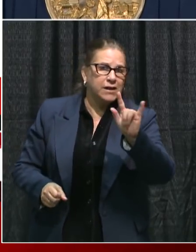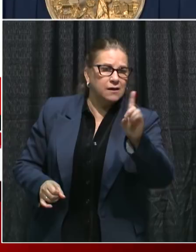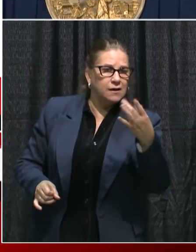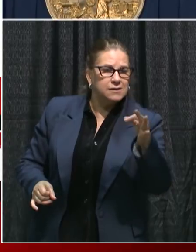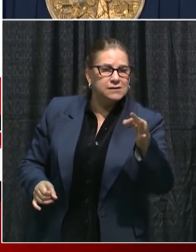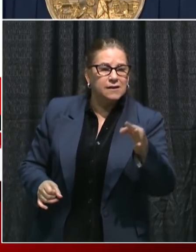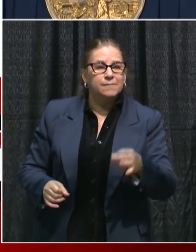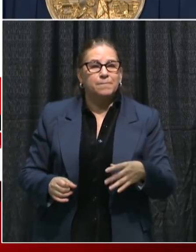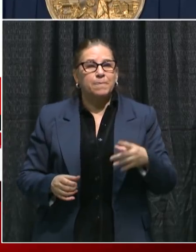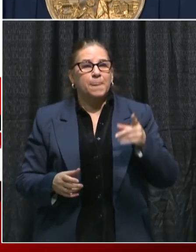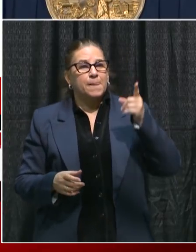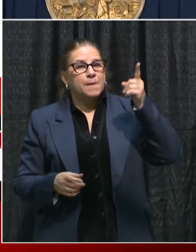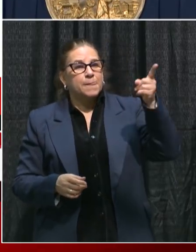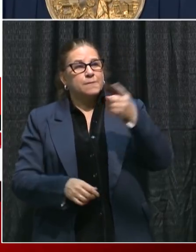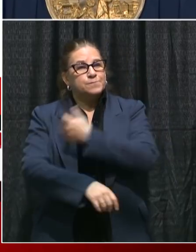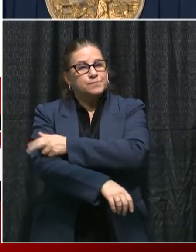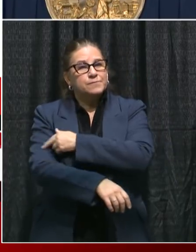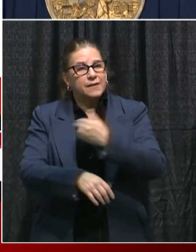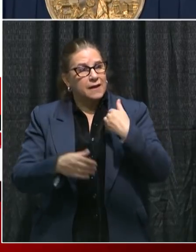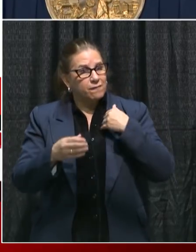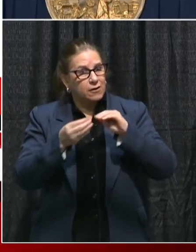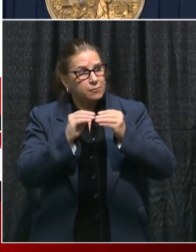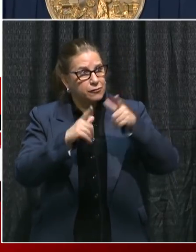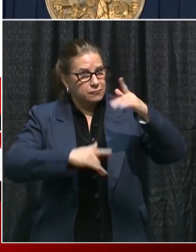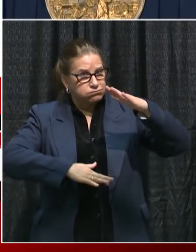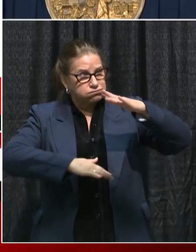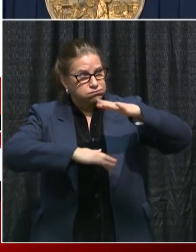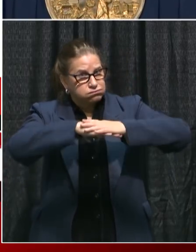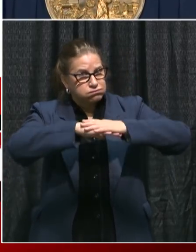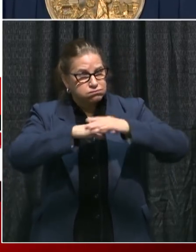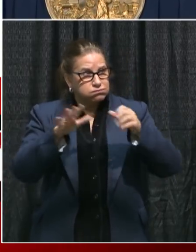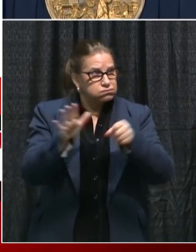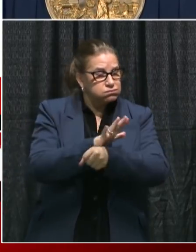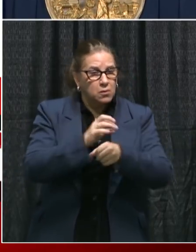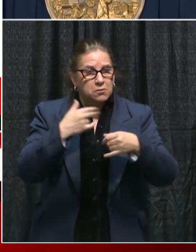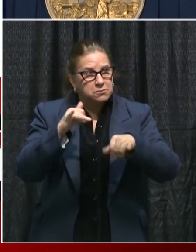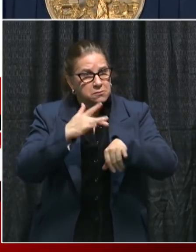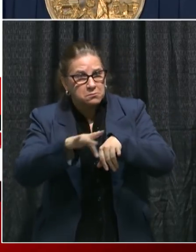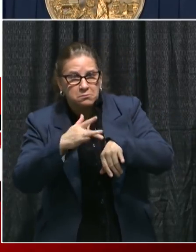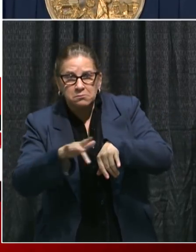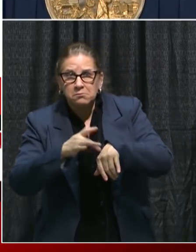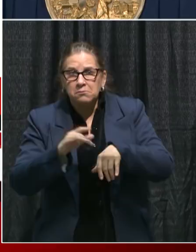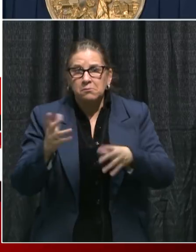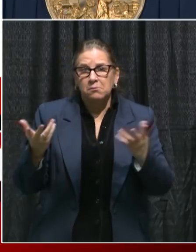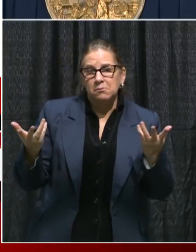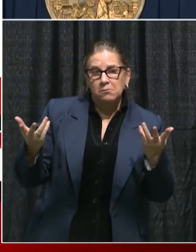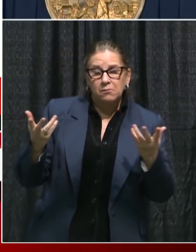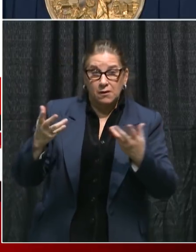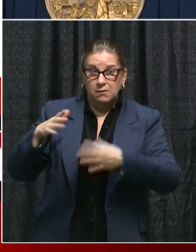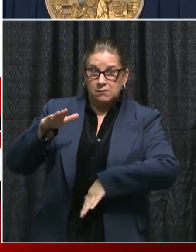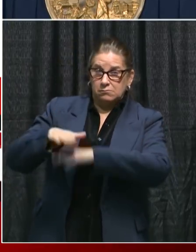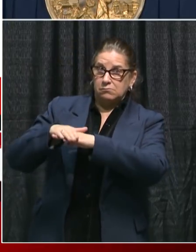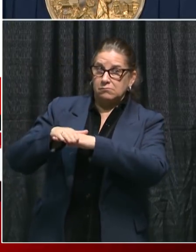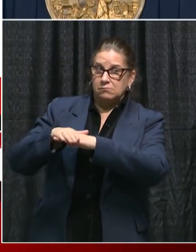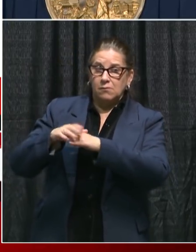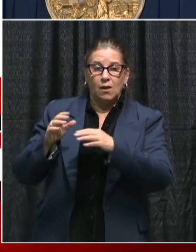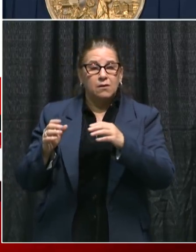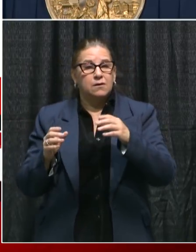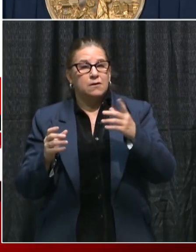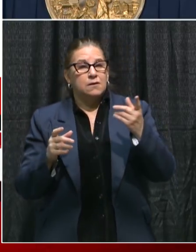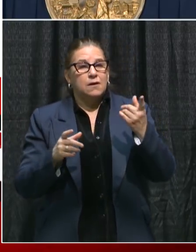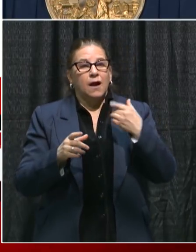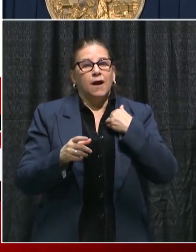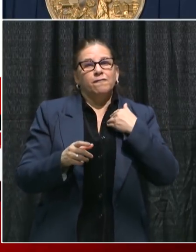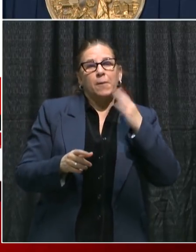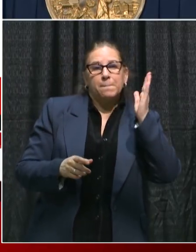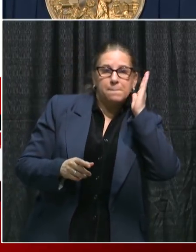their capacity, both their normal capacity and using surge beds. You can see that yesterday,